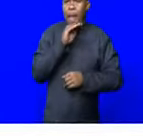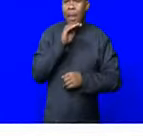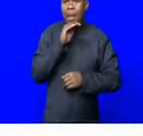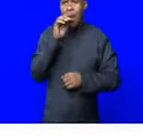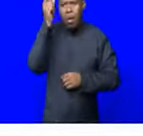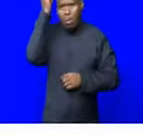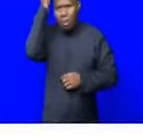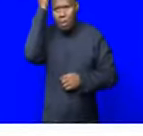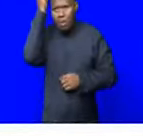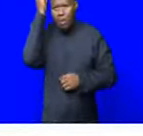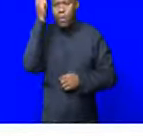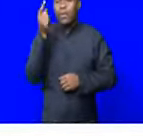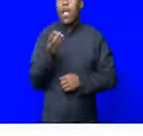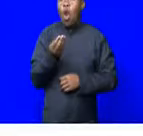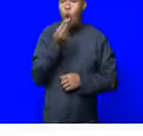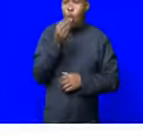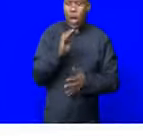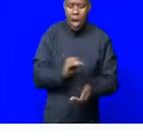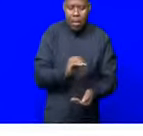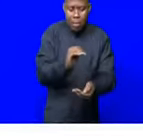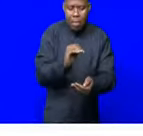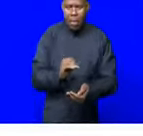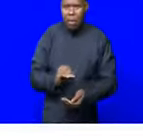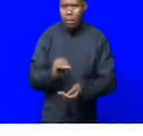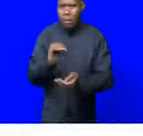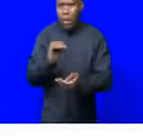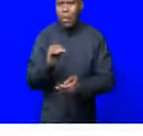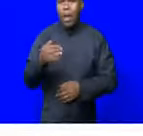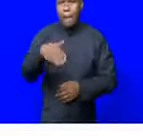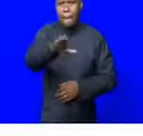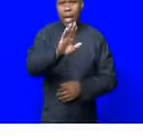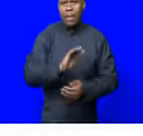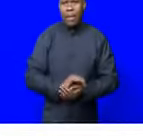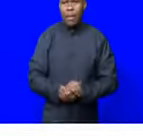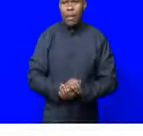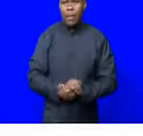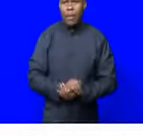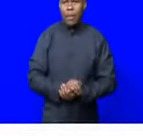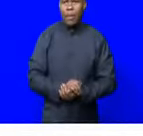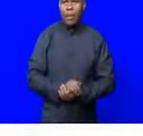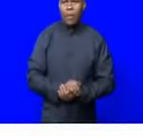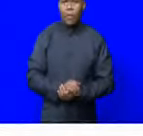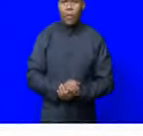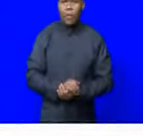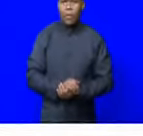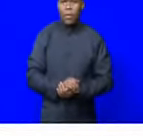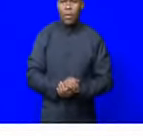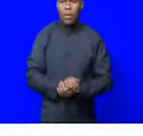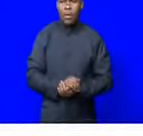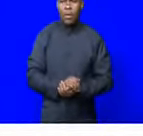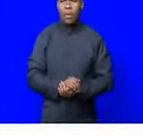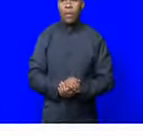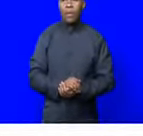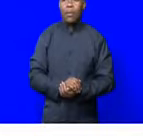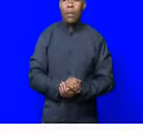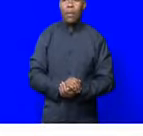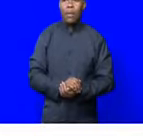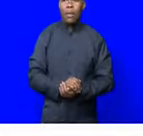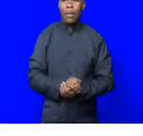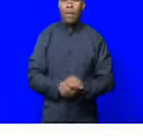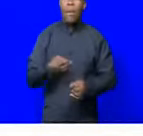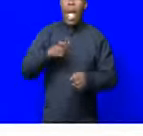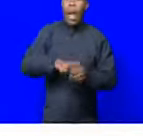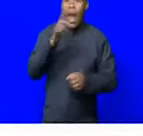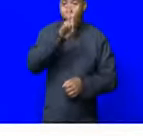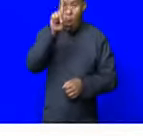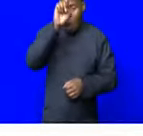siboneke ukuthi sitholele lithuba lekwekuthi siniphe ke lokhu lentakuthola namuhla sithembe